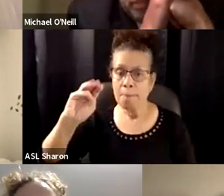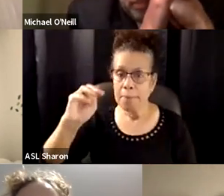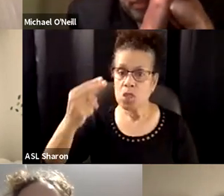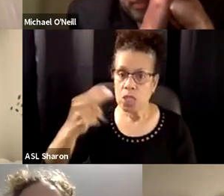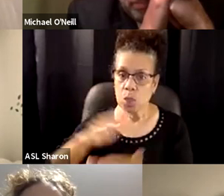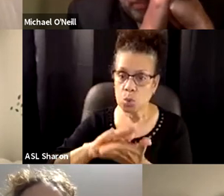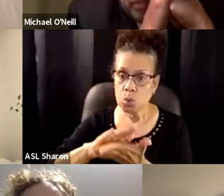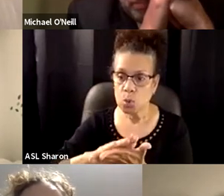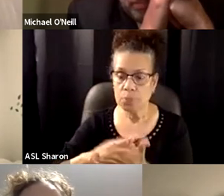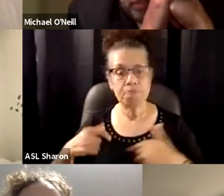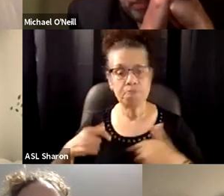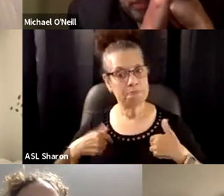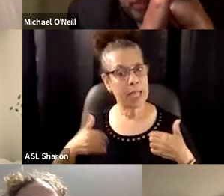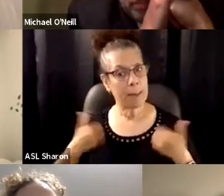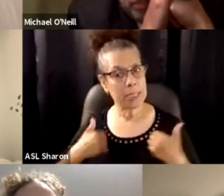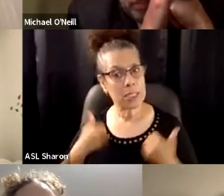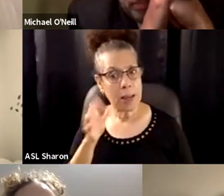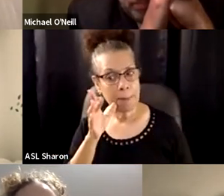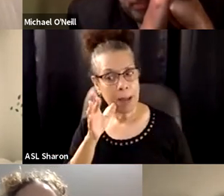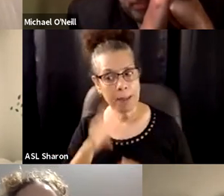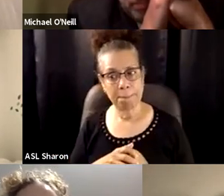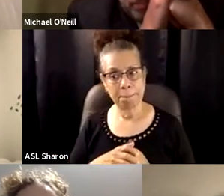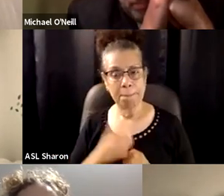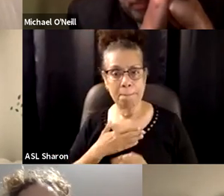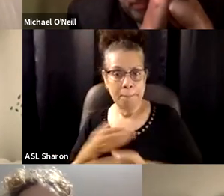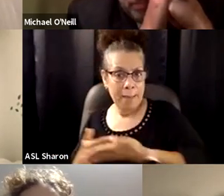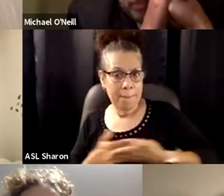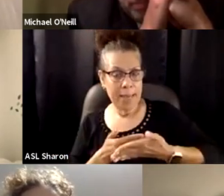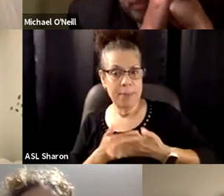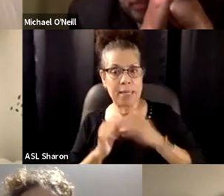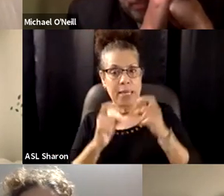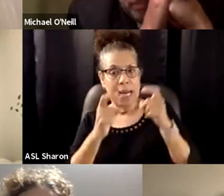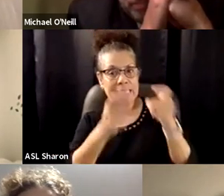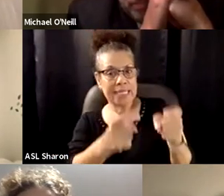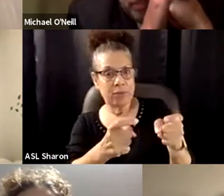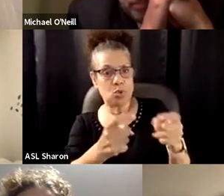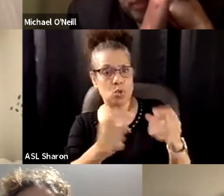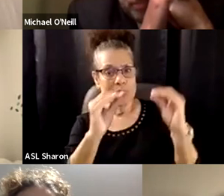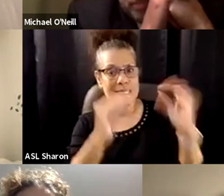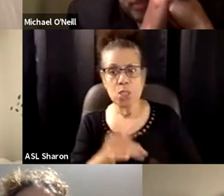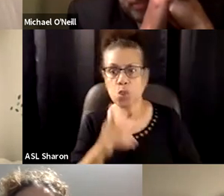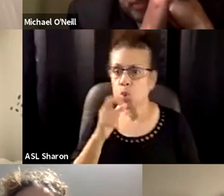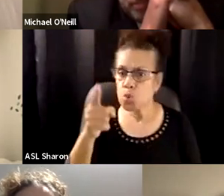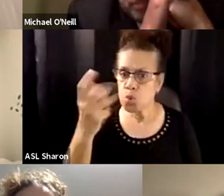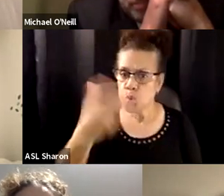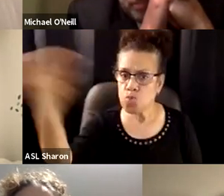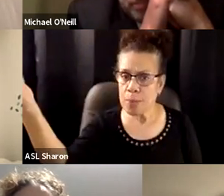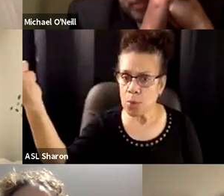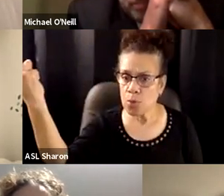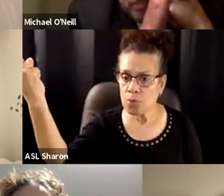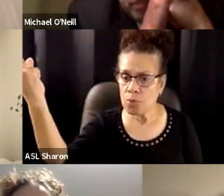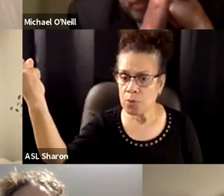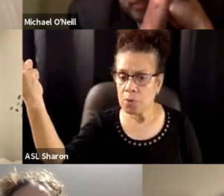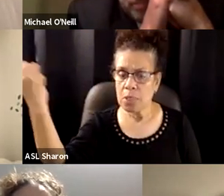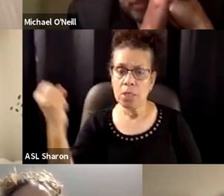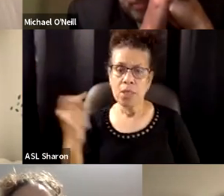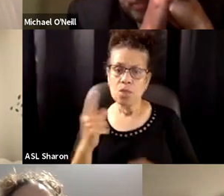as a very young mother i put my baby into the hands of the teachers that you removed not only to